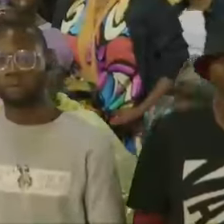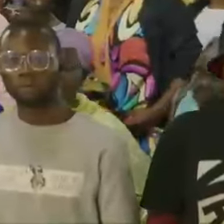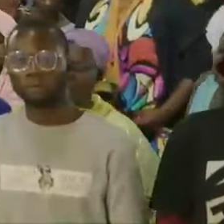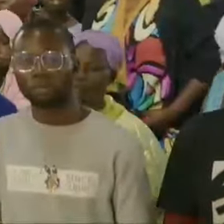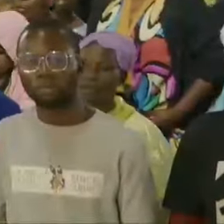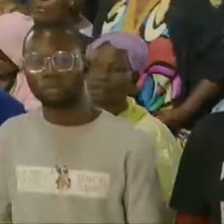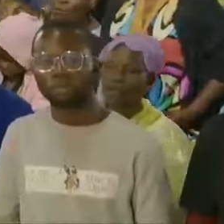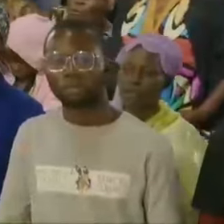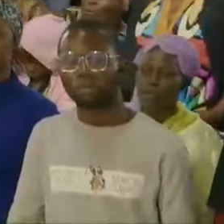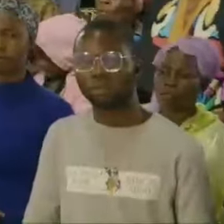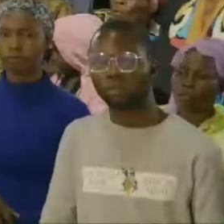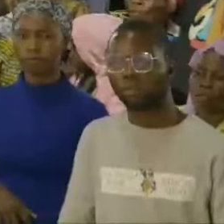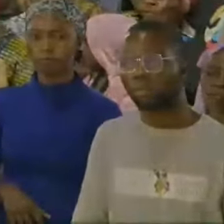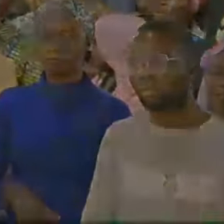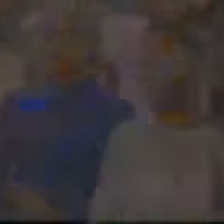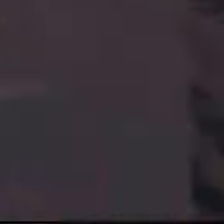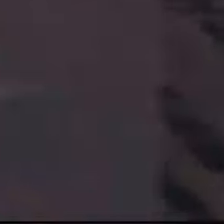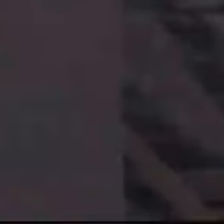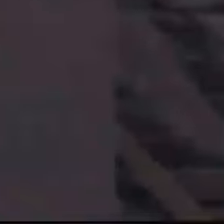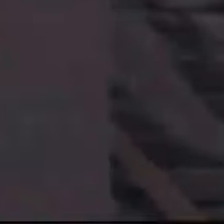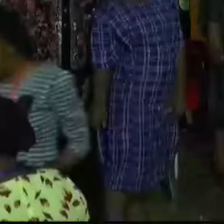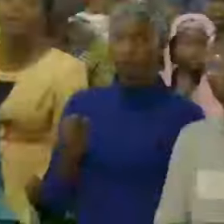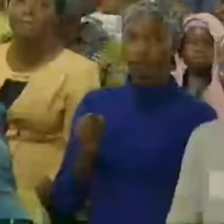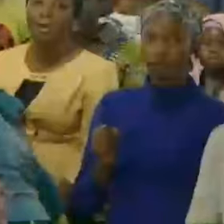I know you're happy, you'll be happier.